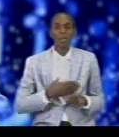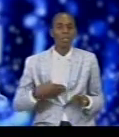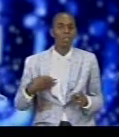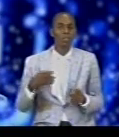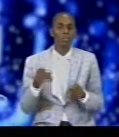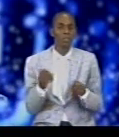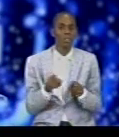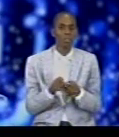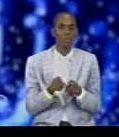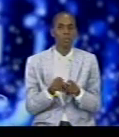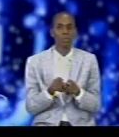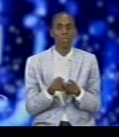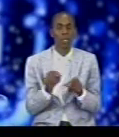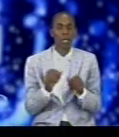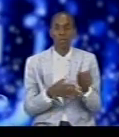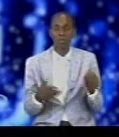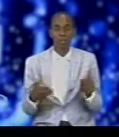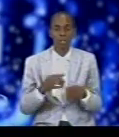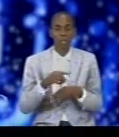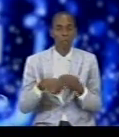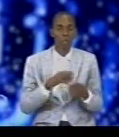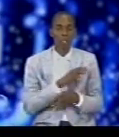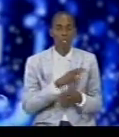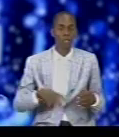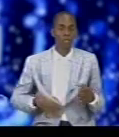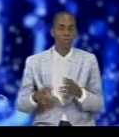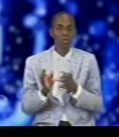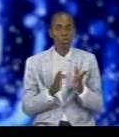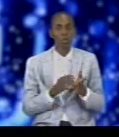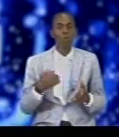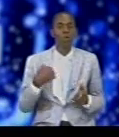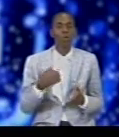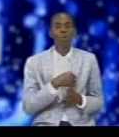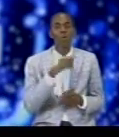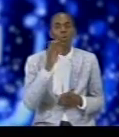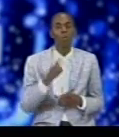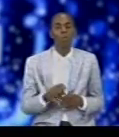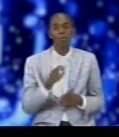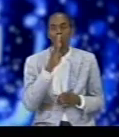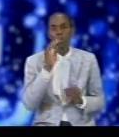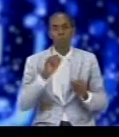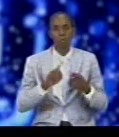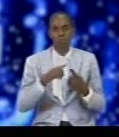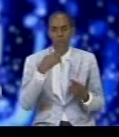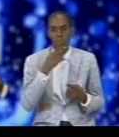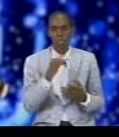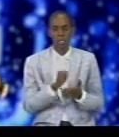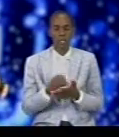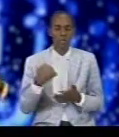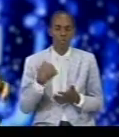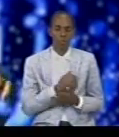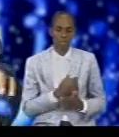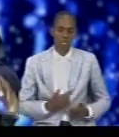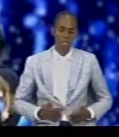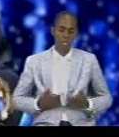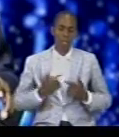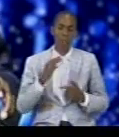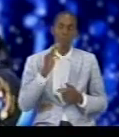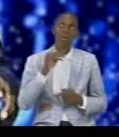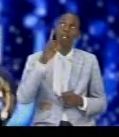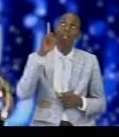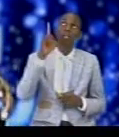Jesus Christ, we must be able to say that we live by him and we live for him alone. That takes us